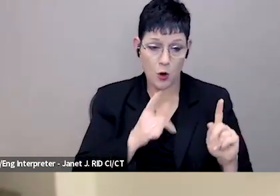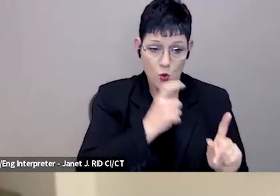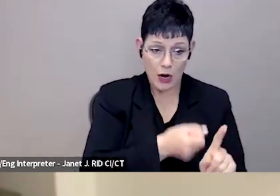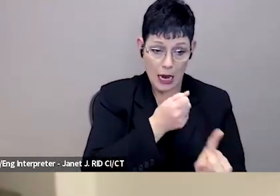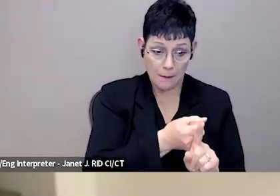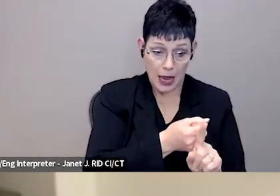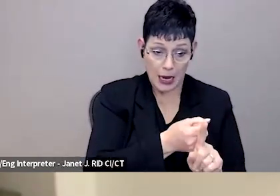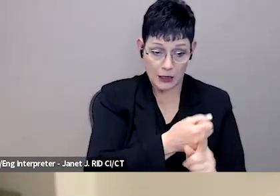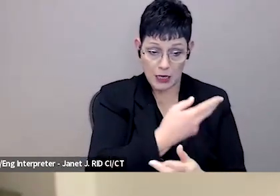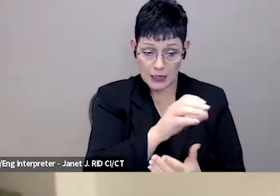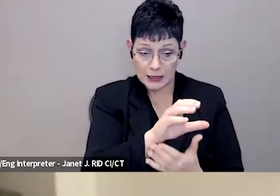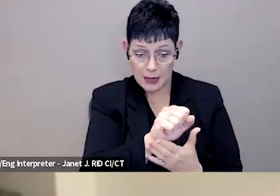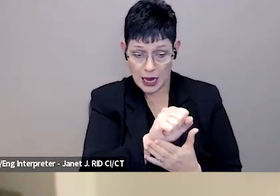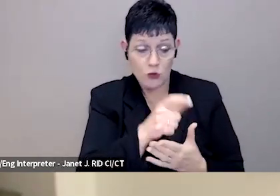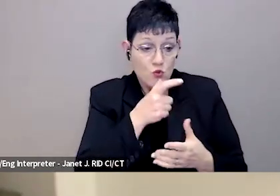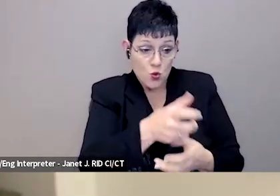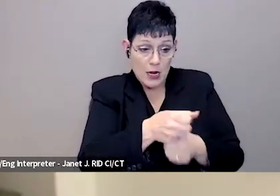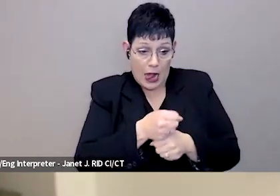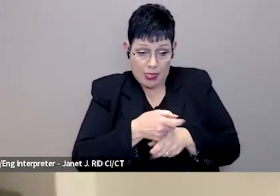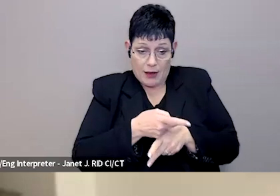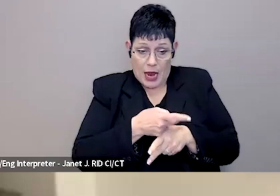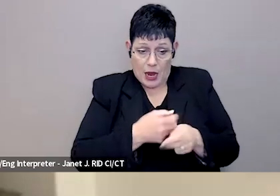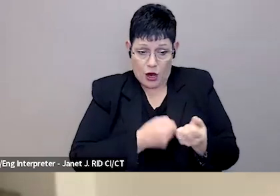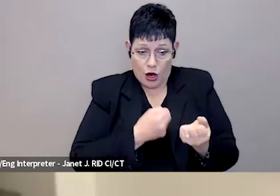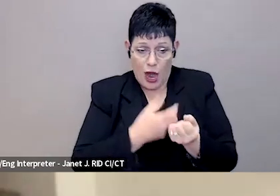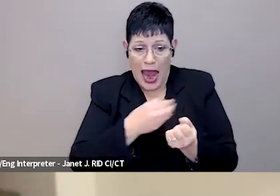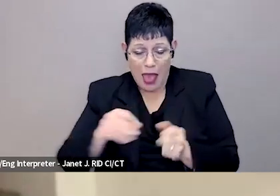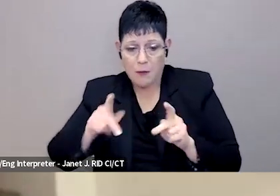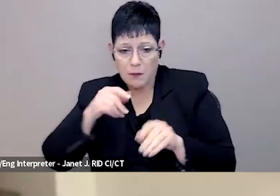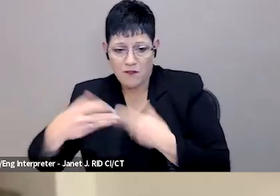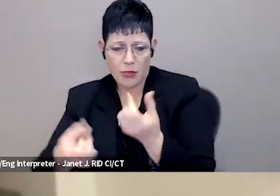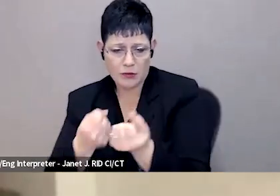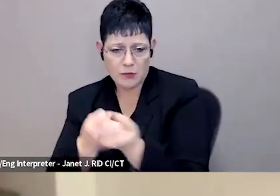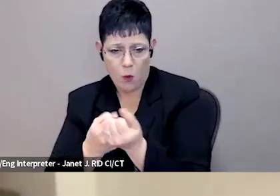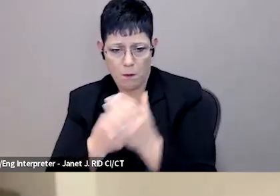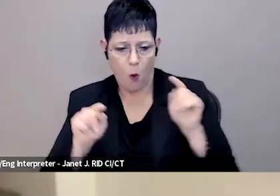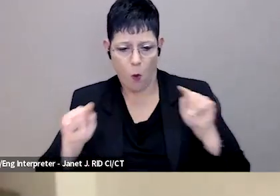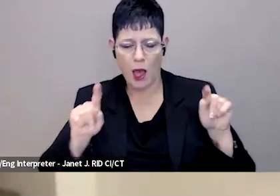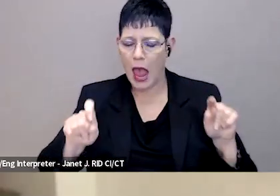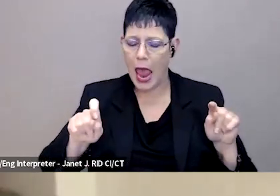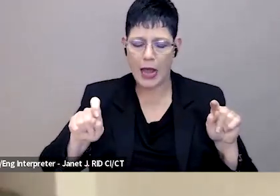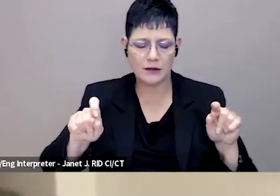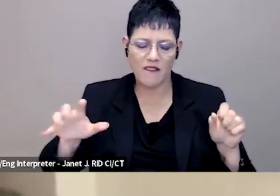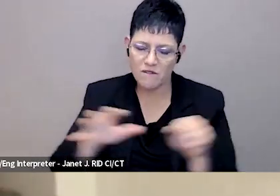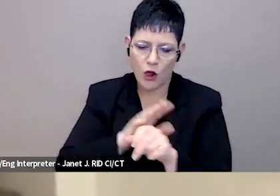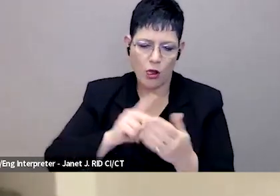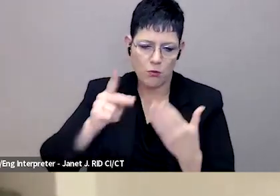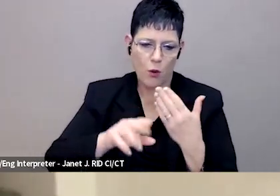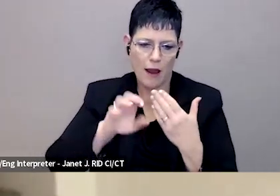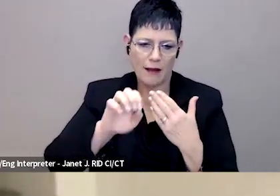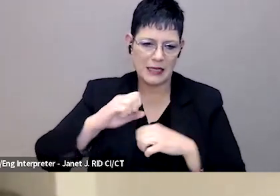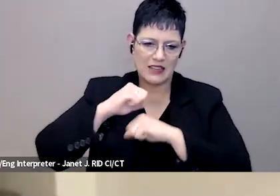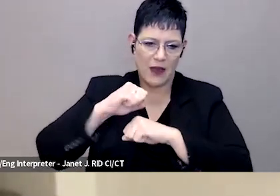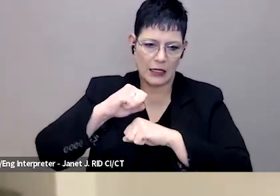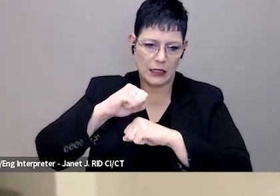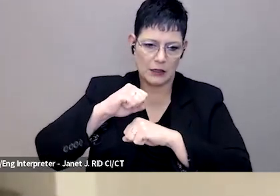by HCBS. So that's the care recipients, that's the care workers, and that's the caregivers. We have to defend the entirety of the program.